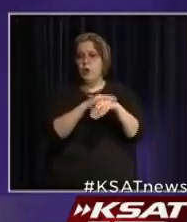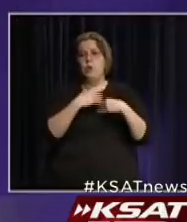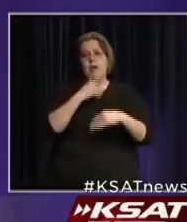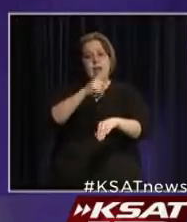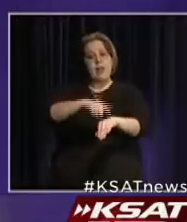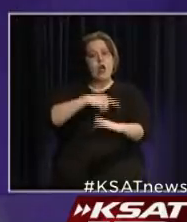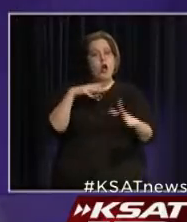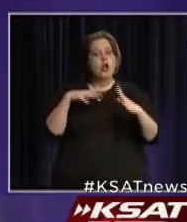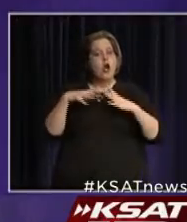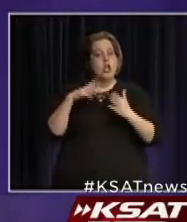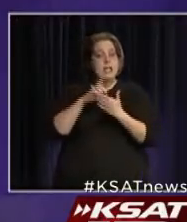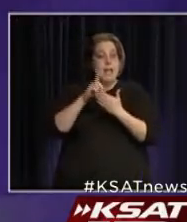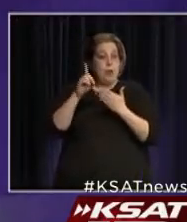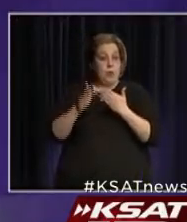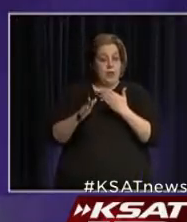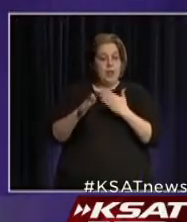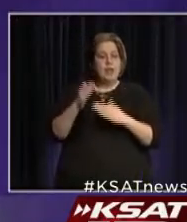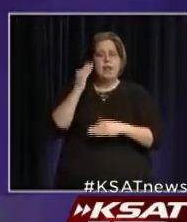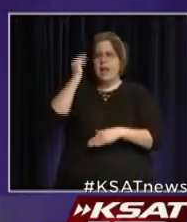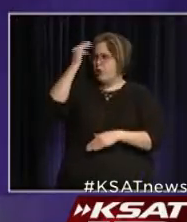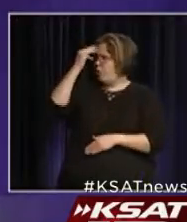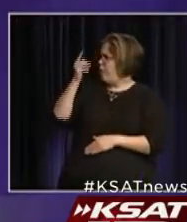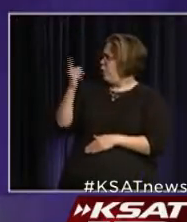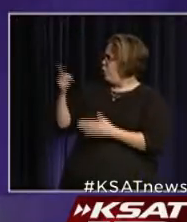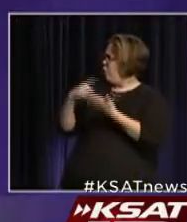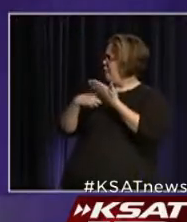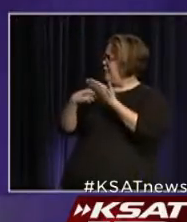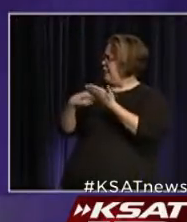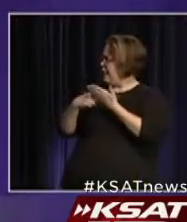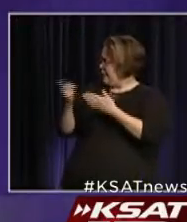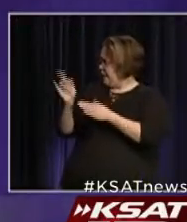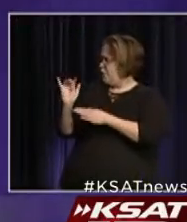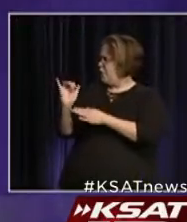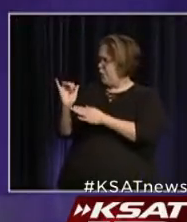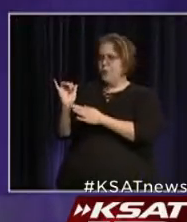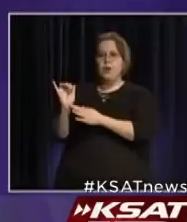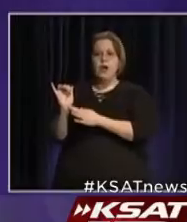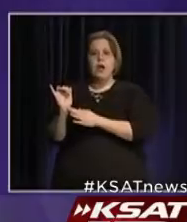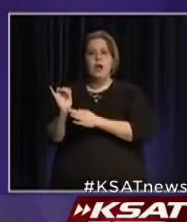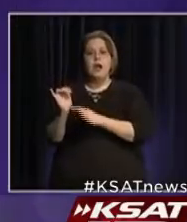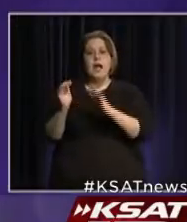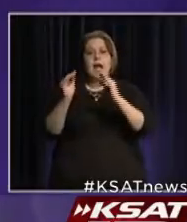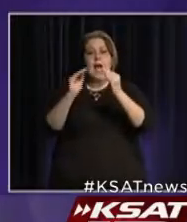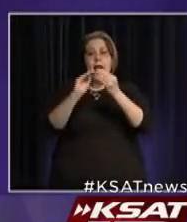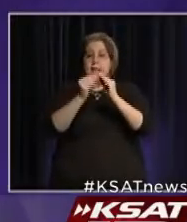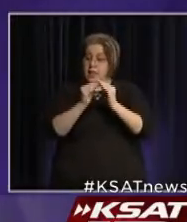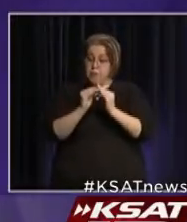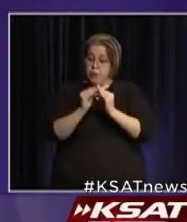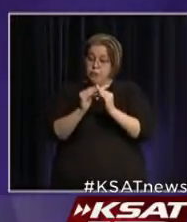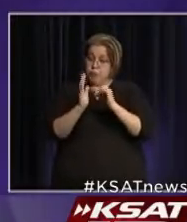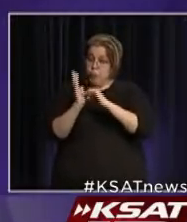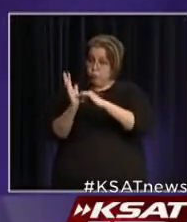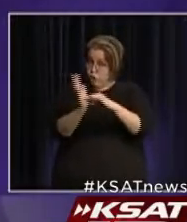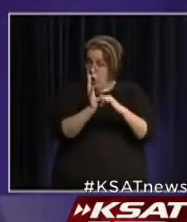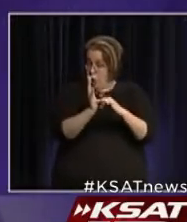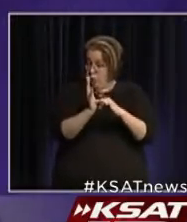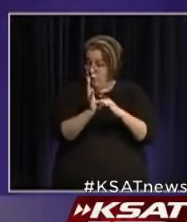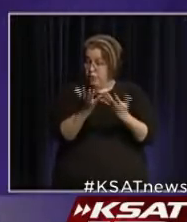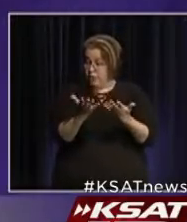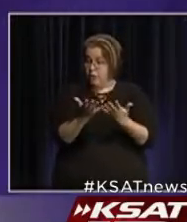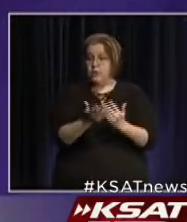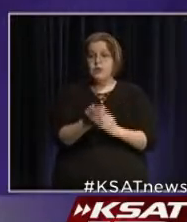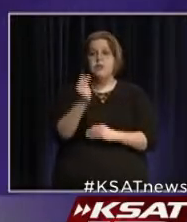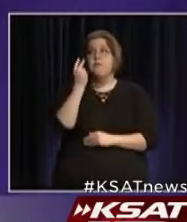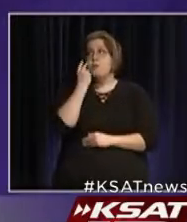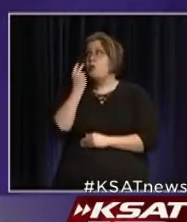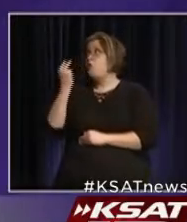holiday weekend. I know, Mayor, you've been talking about this as well, and the numbers bear it out. When you look back at